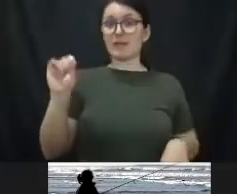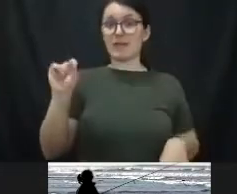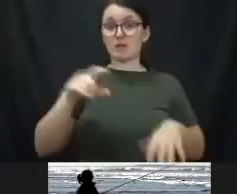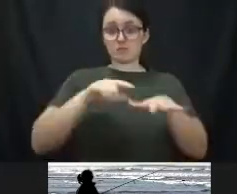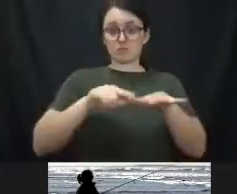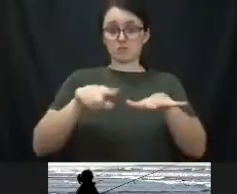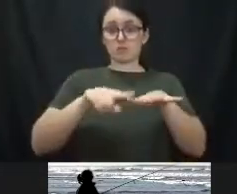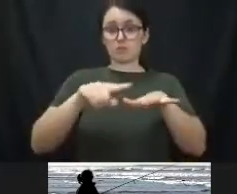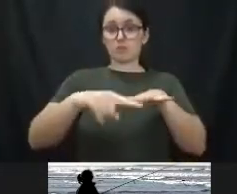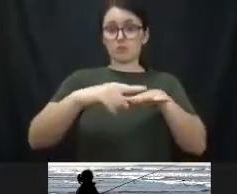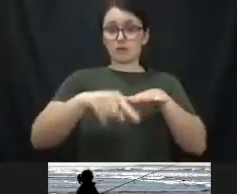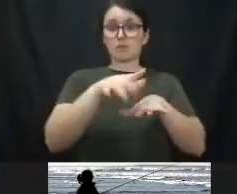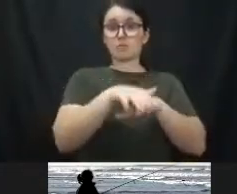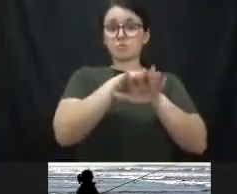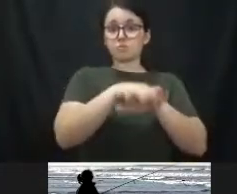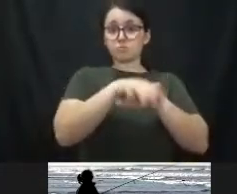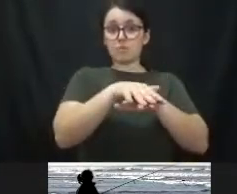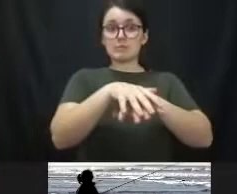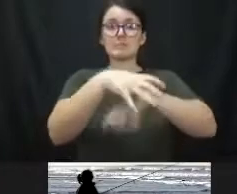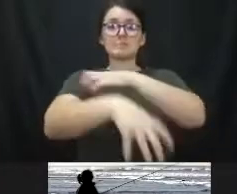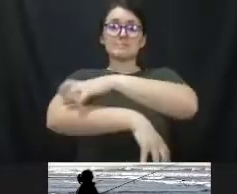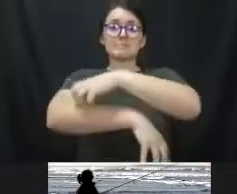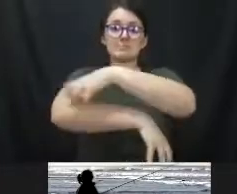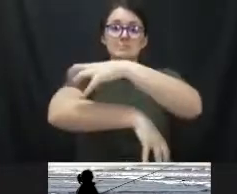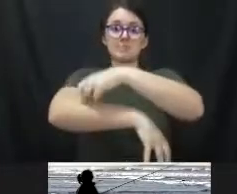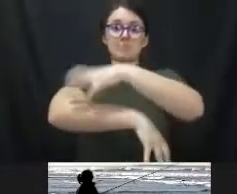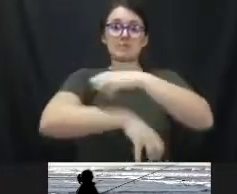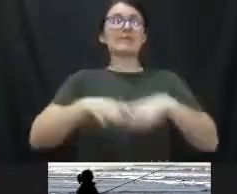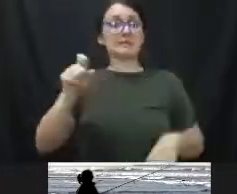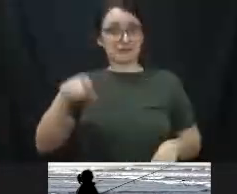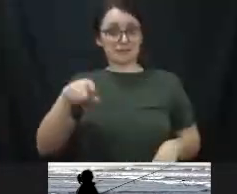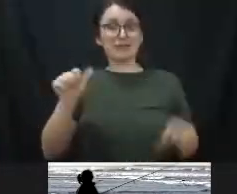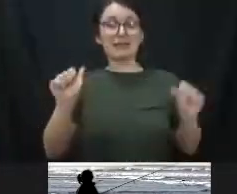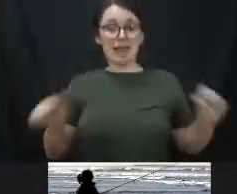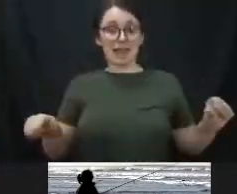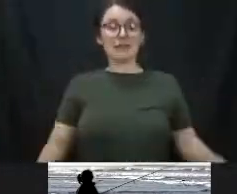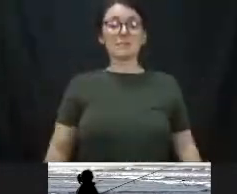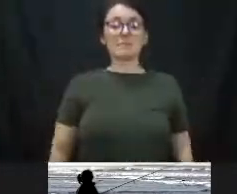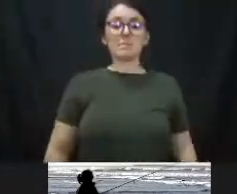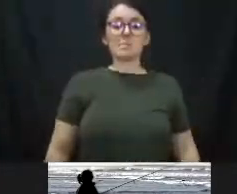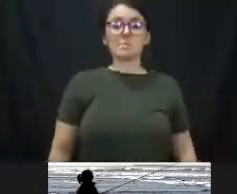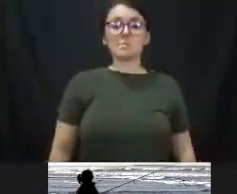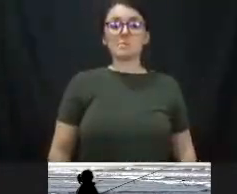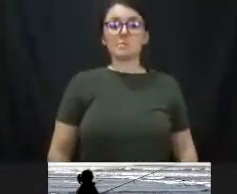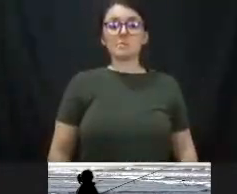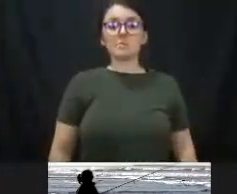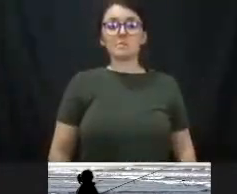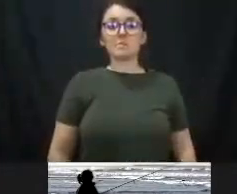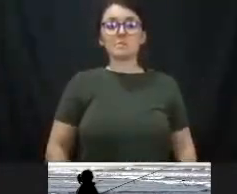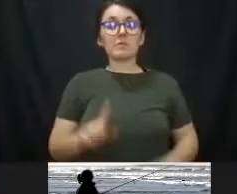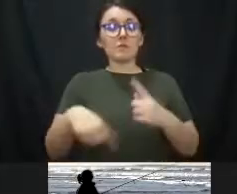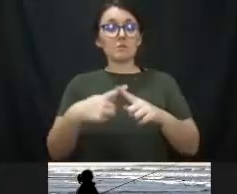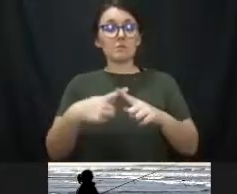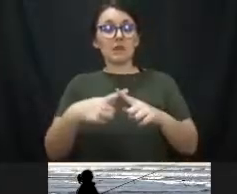flippers, and that's what they use to scratch themselves with. And when you're looking at them to try